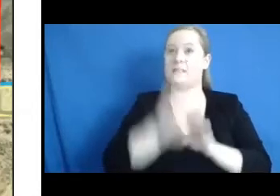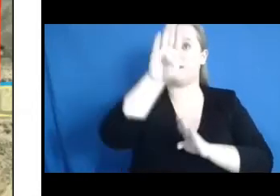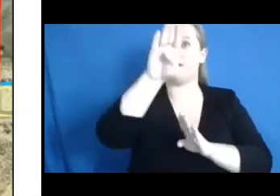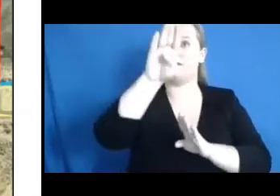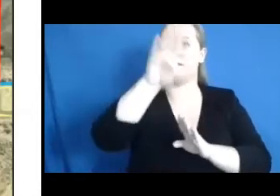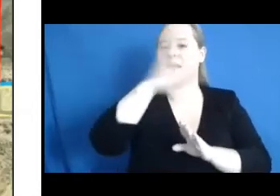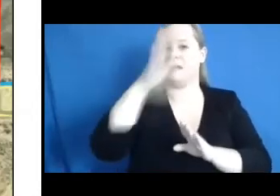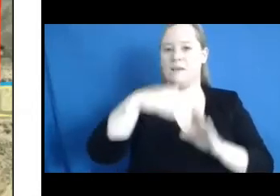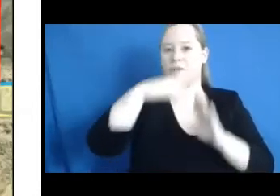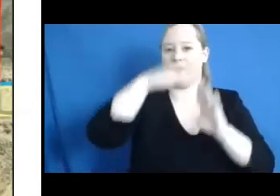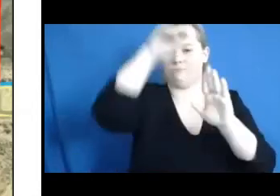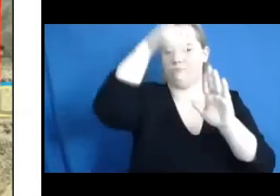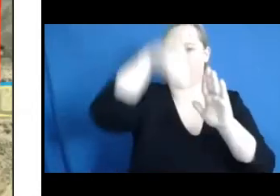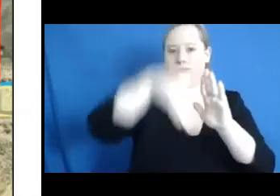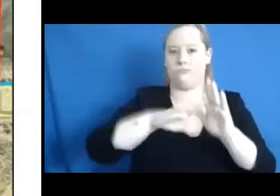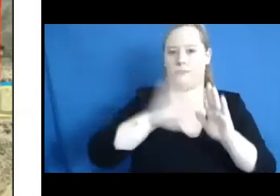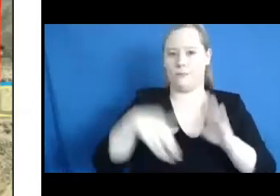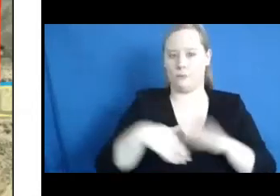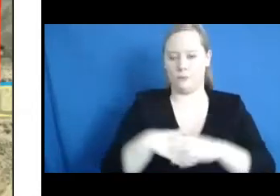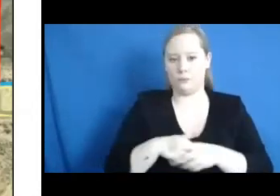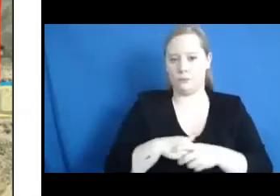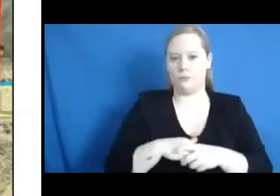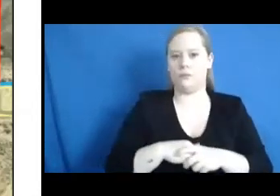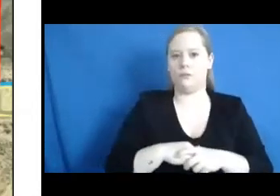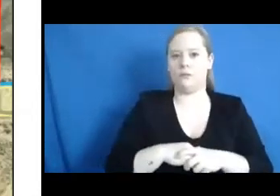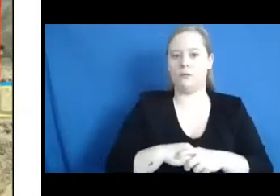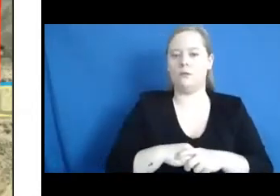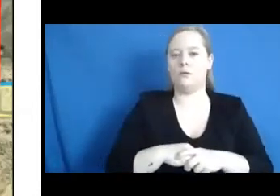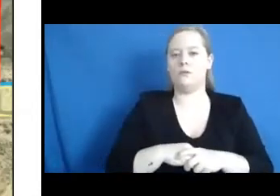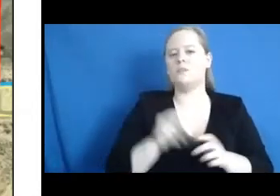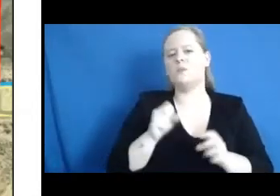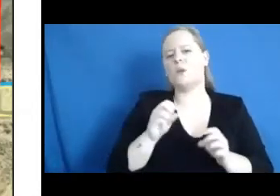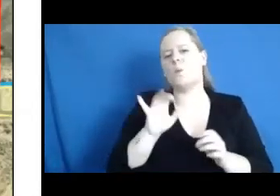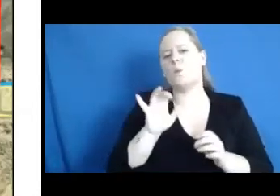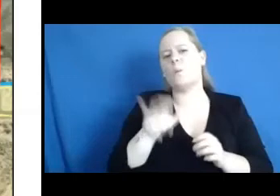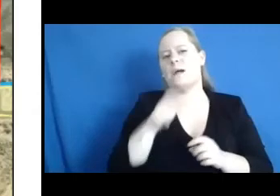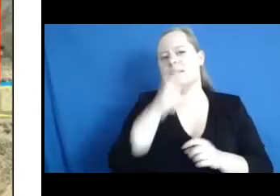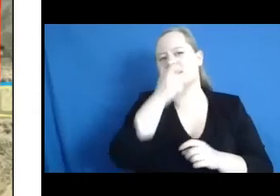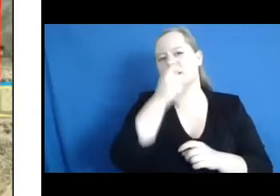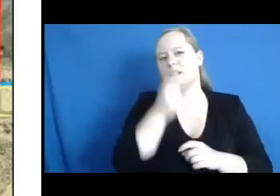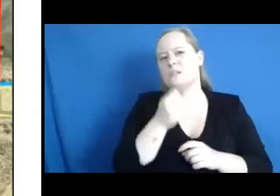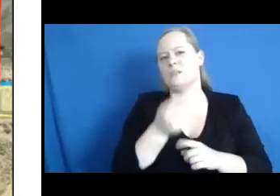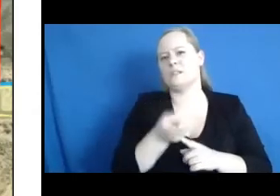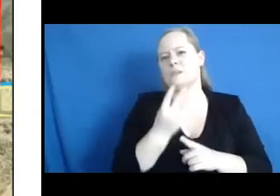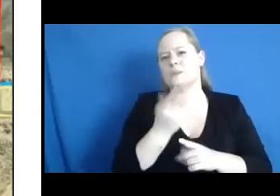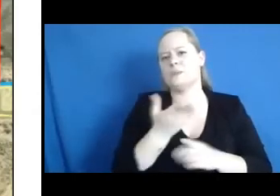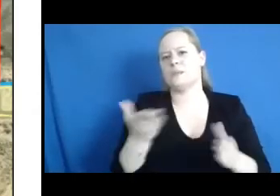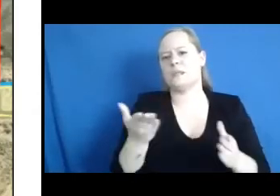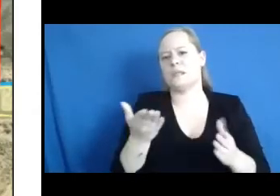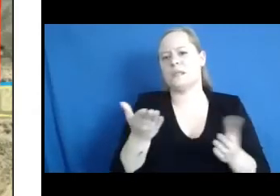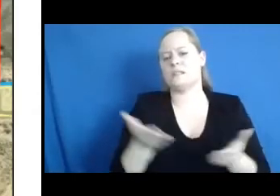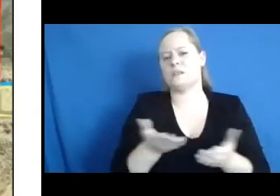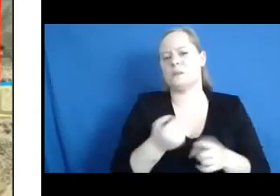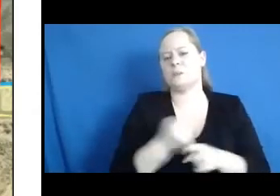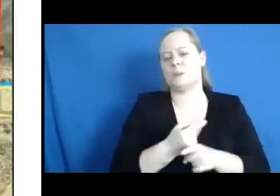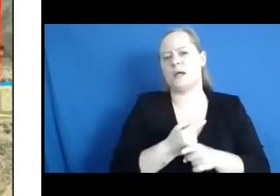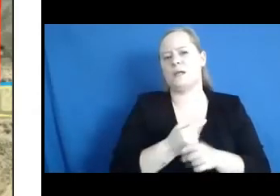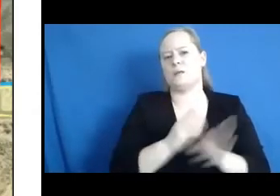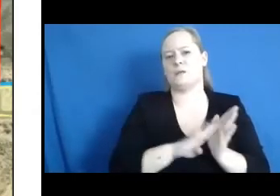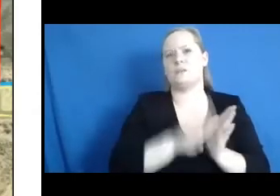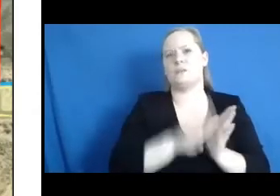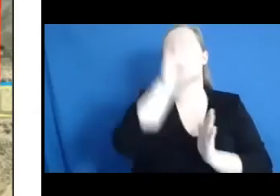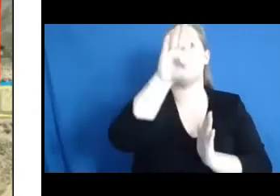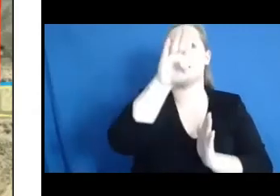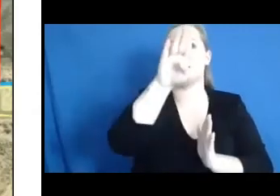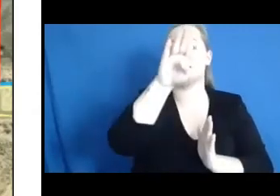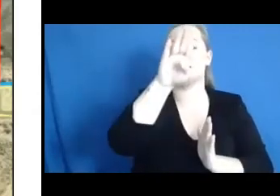after 2013 as well. So that's interesting. There's 2 things here, right? There's spikes in manganese concentration.